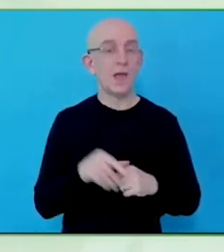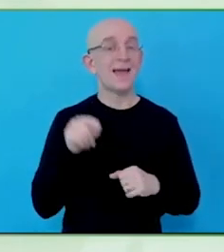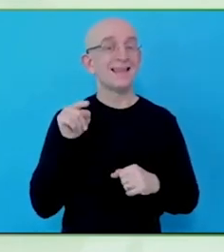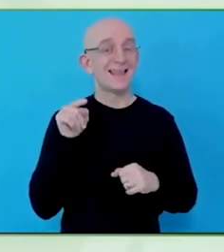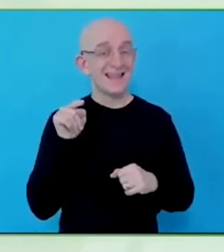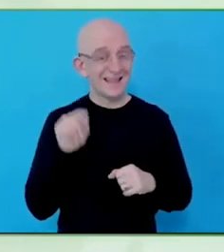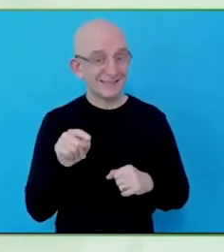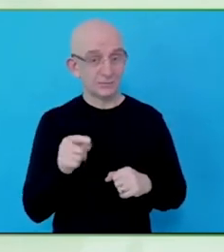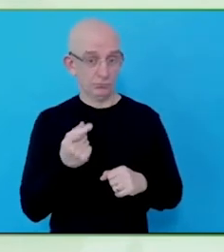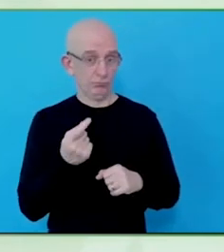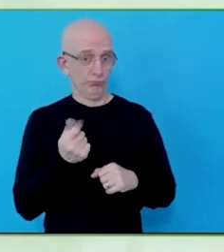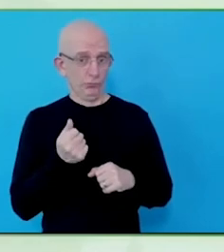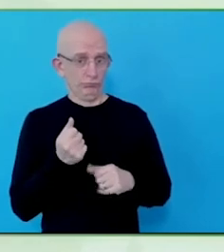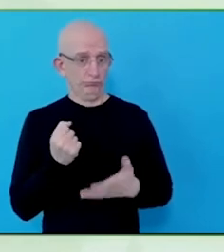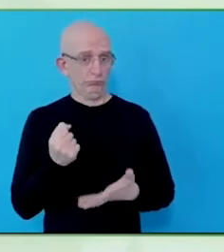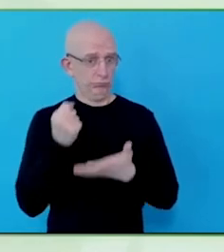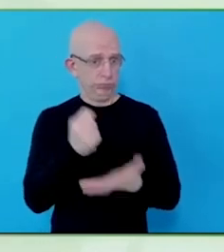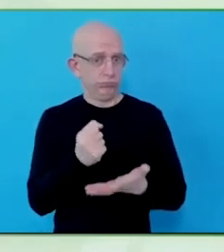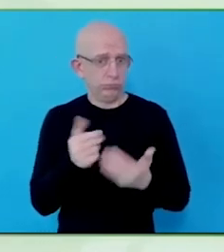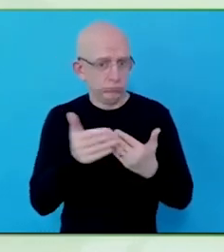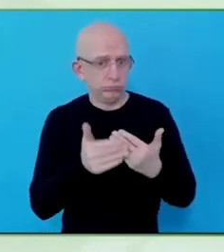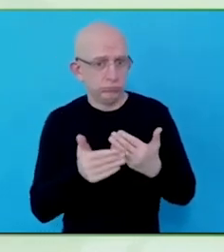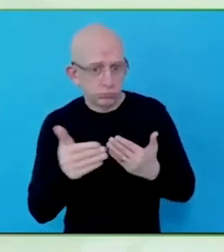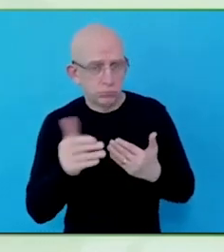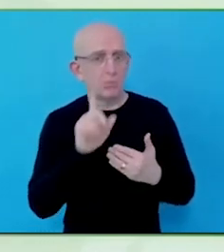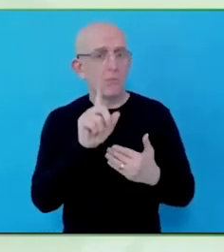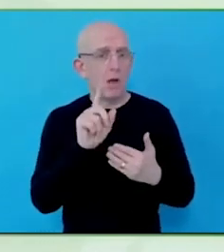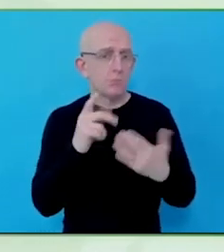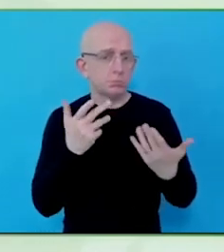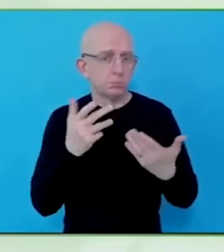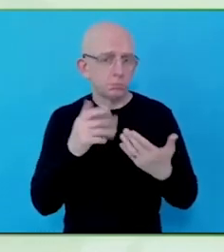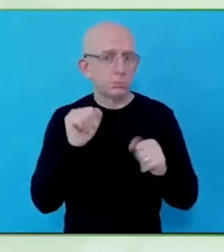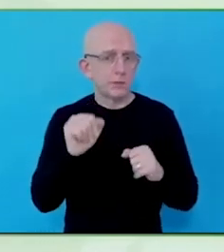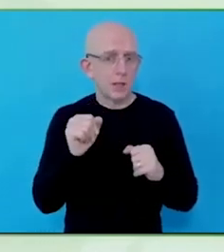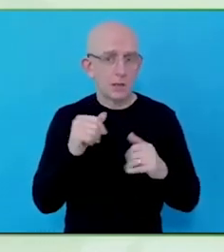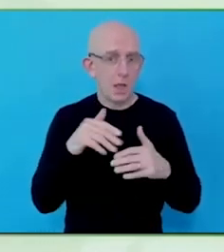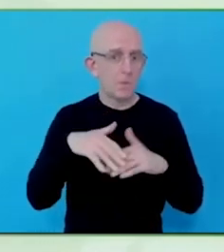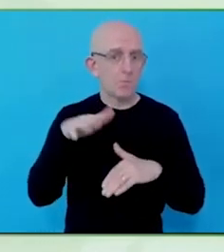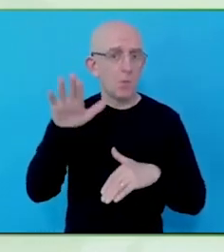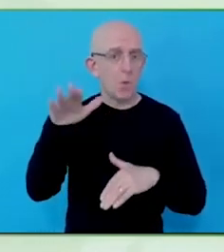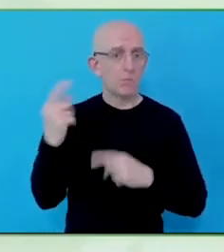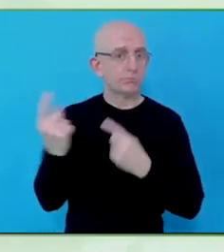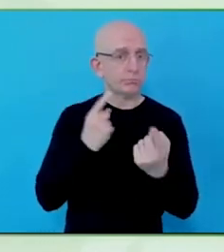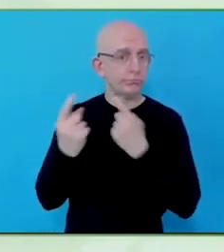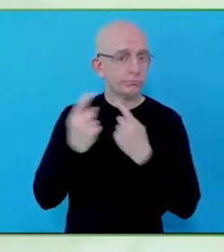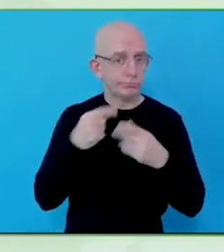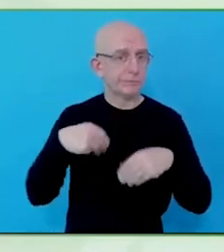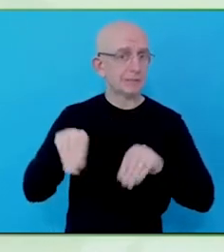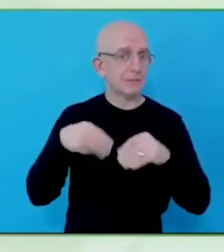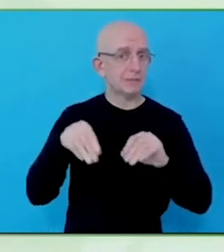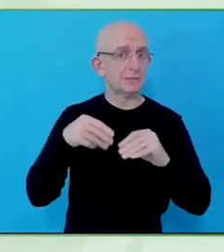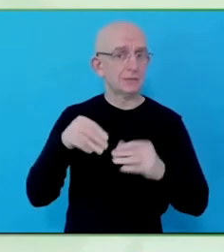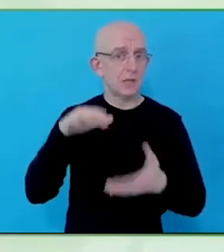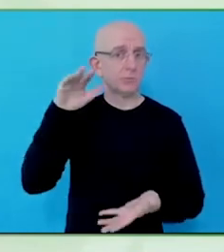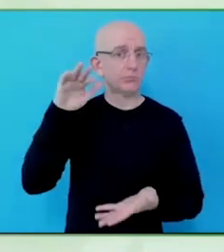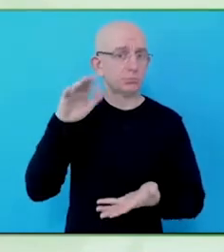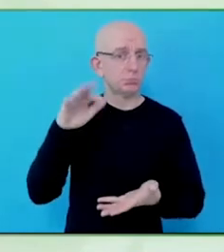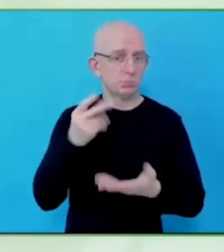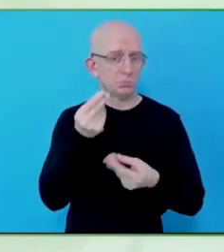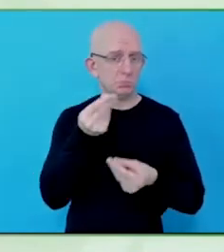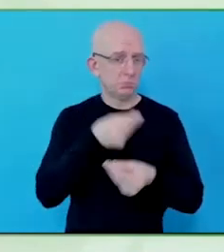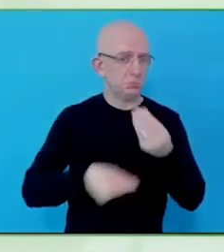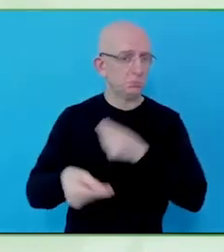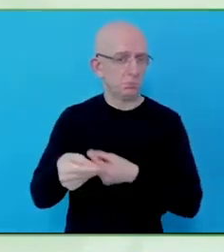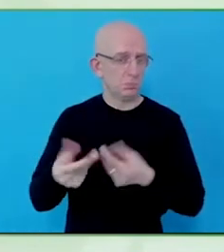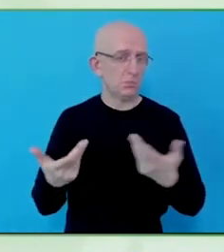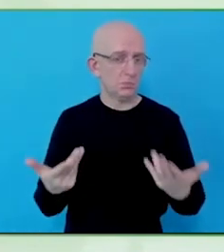app. Think of the videos that are coming out, the tweets that are going on social media. There's broad coverage and many different assets that need to